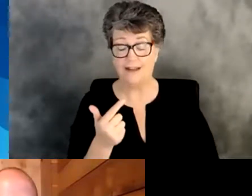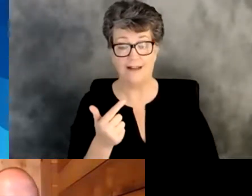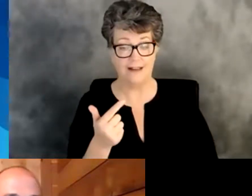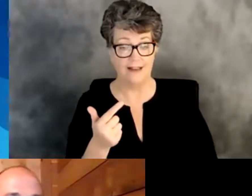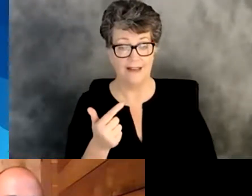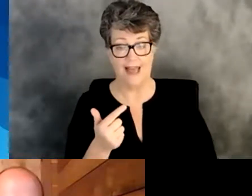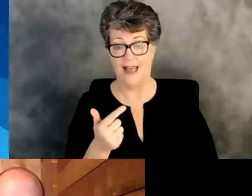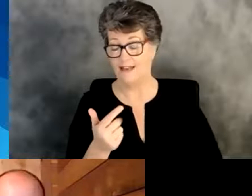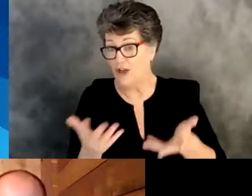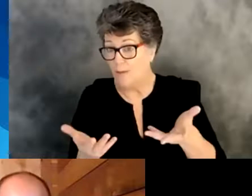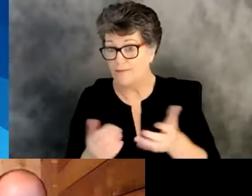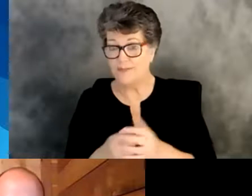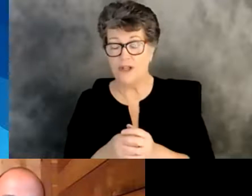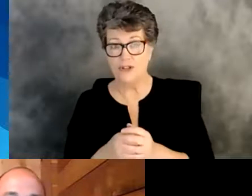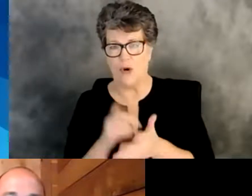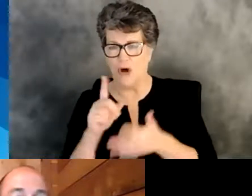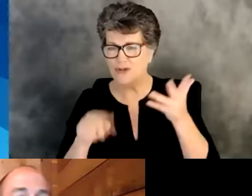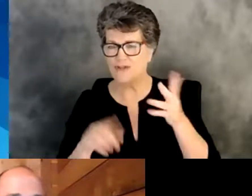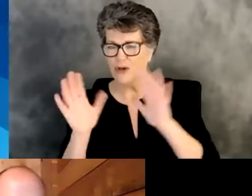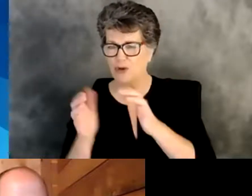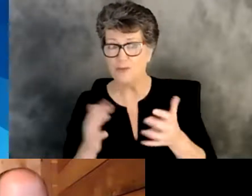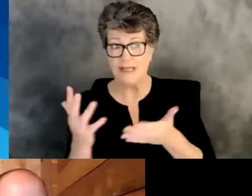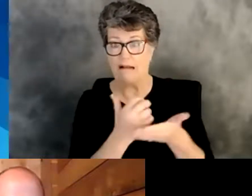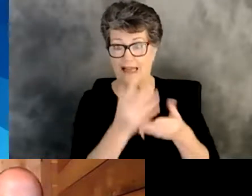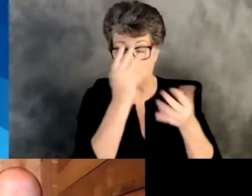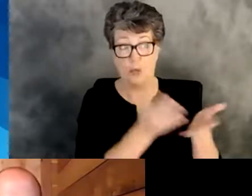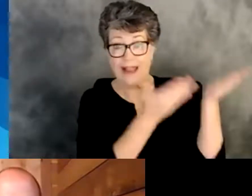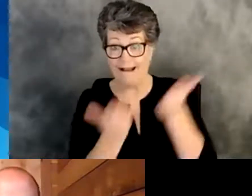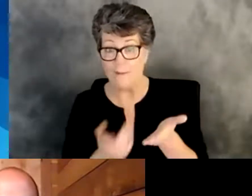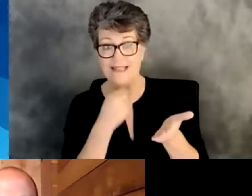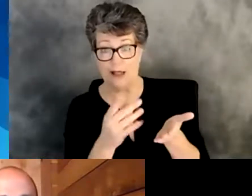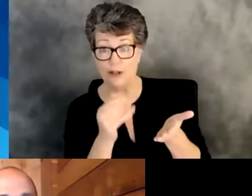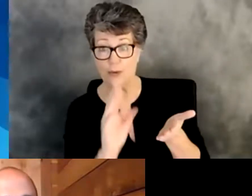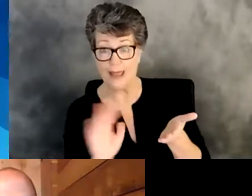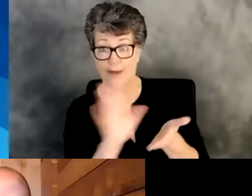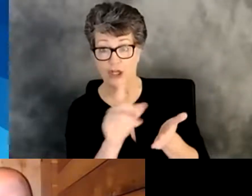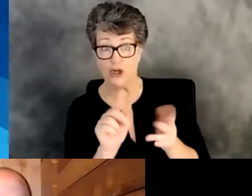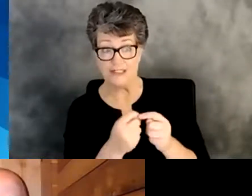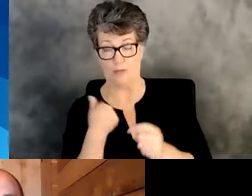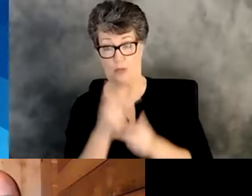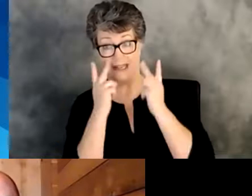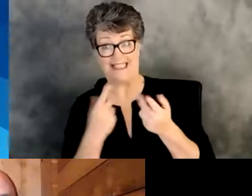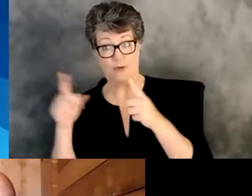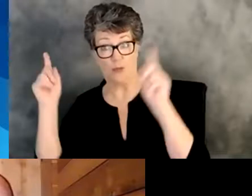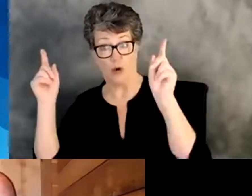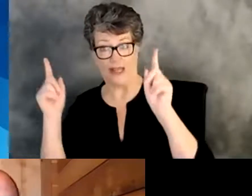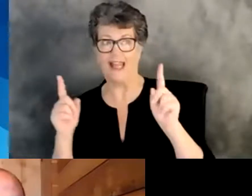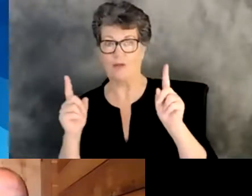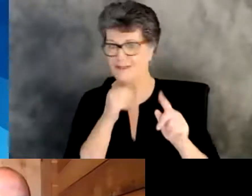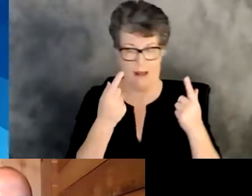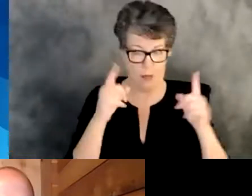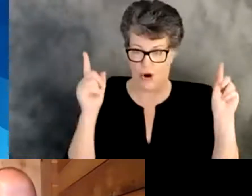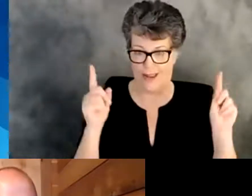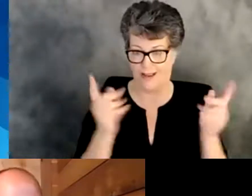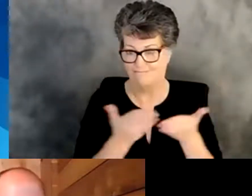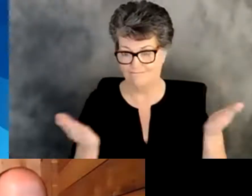DAC-LAC, and so kind of collecting that information so we can come and tell you, Kim, and your team, here's what we see that's working, here's what we see that's not working. We